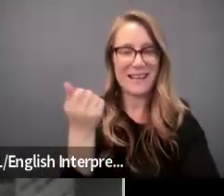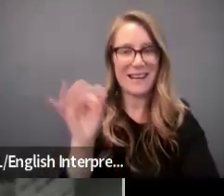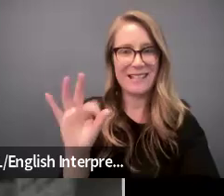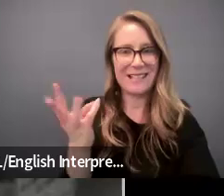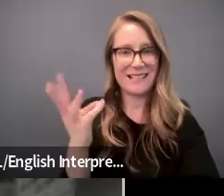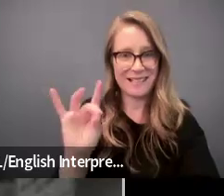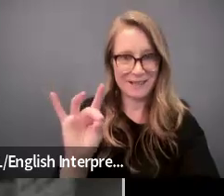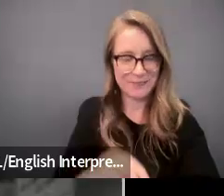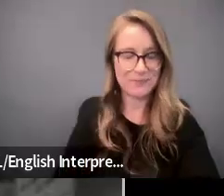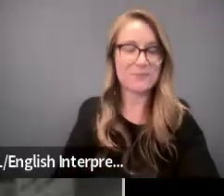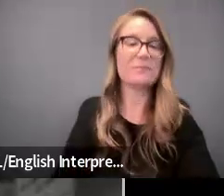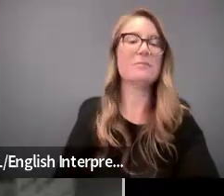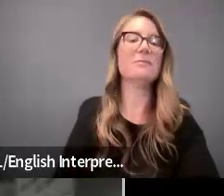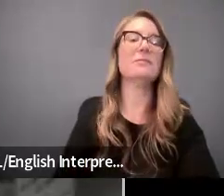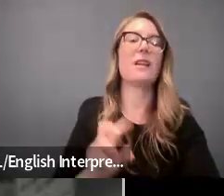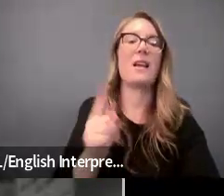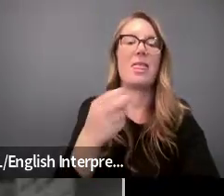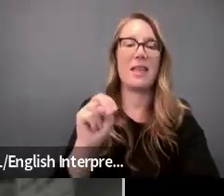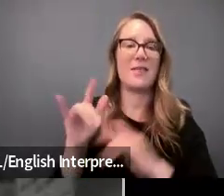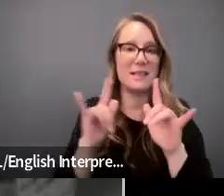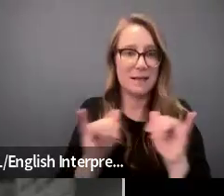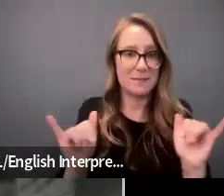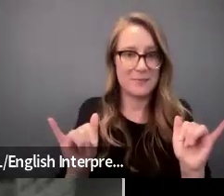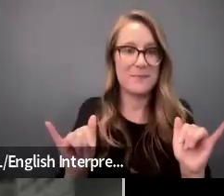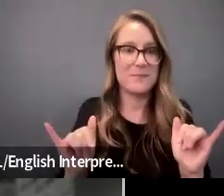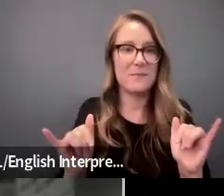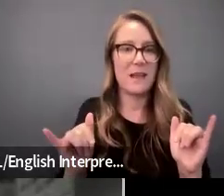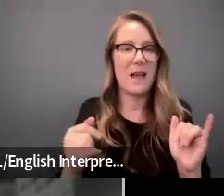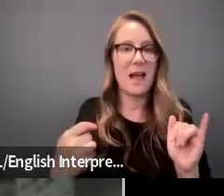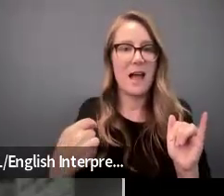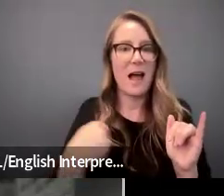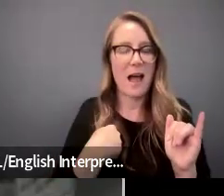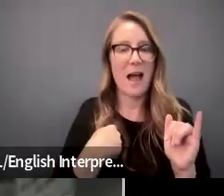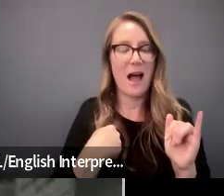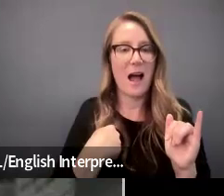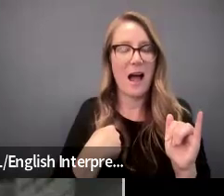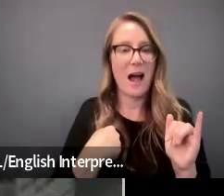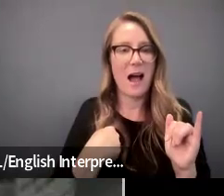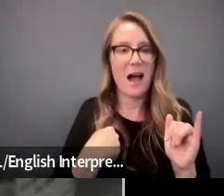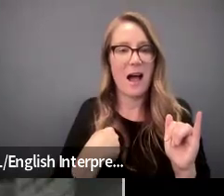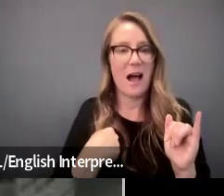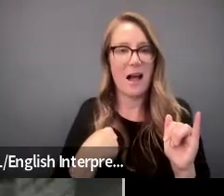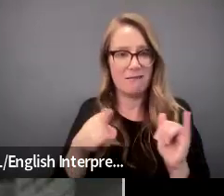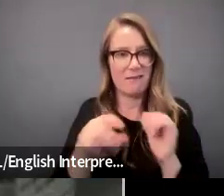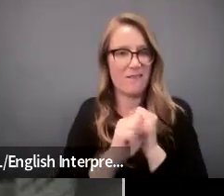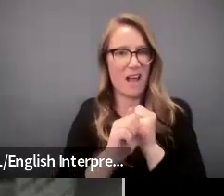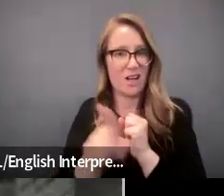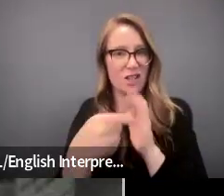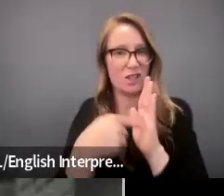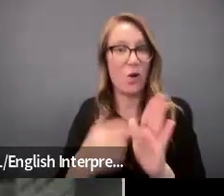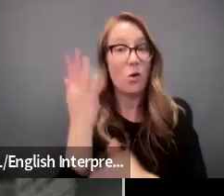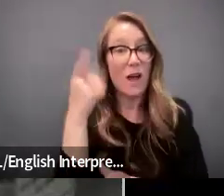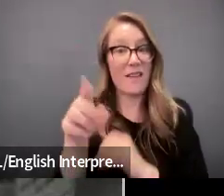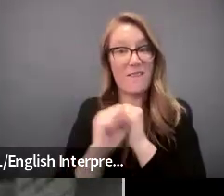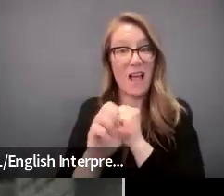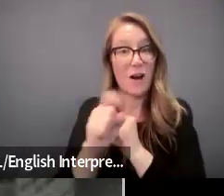1968. And then at the same time, I added this flyer because there's also, this flyer was